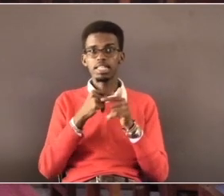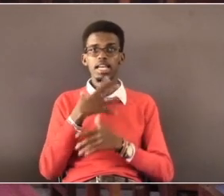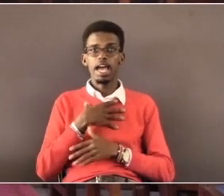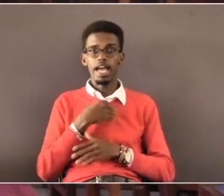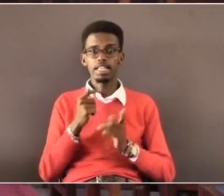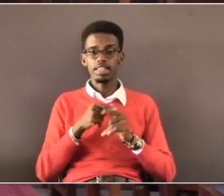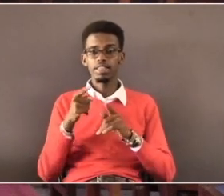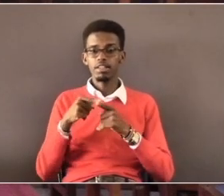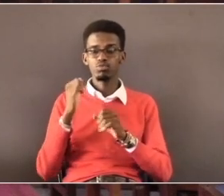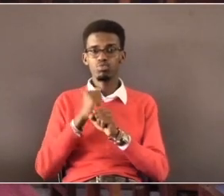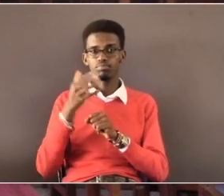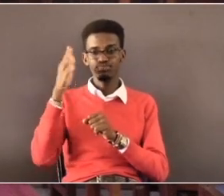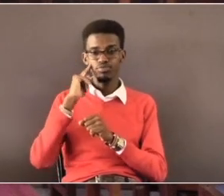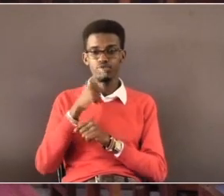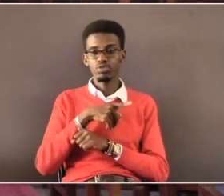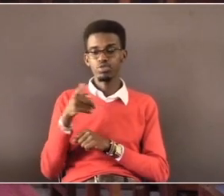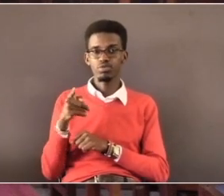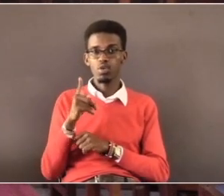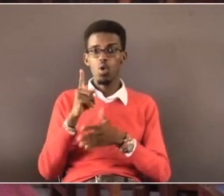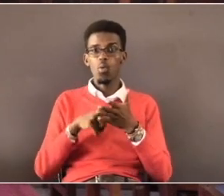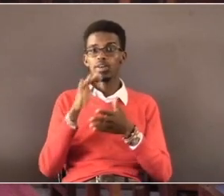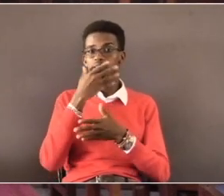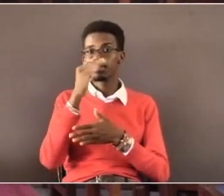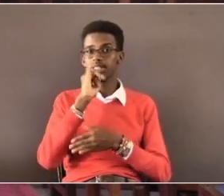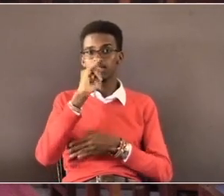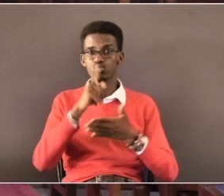it behind your back. But what is better is